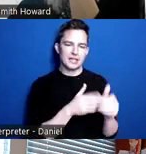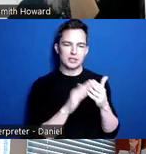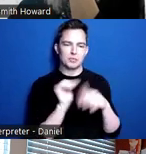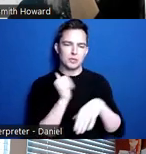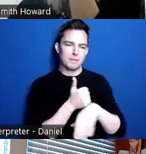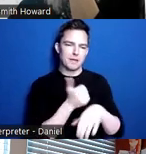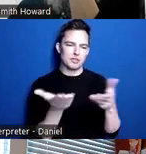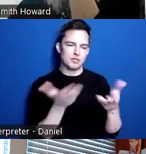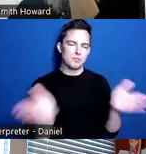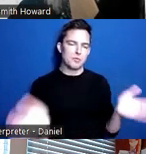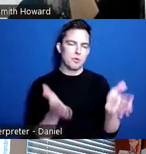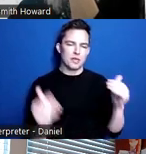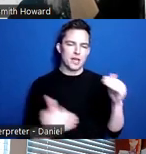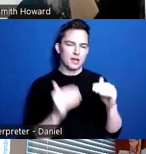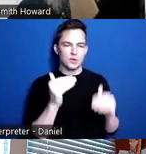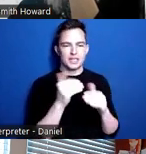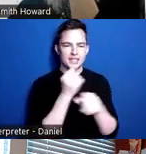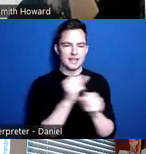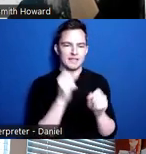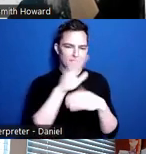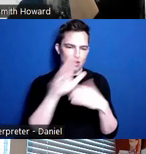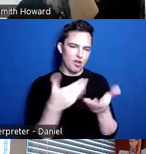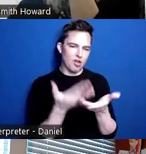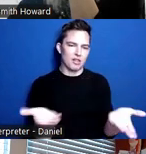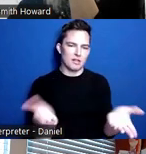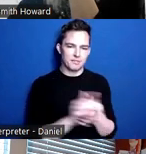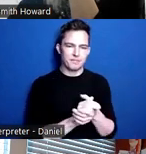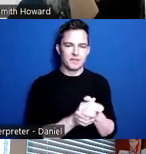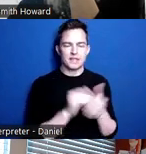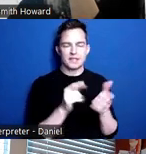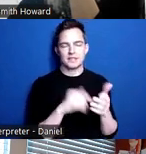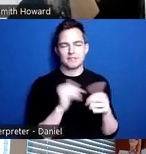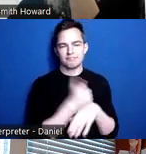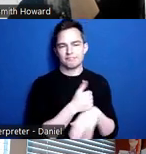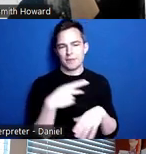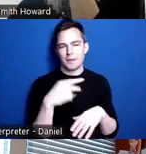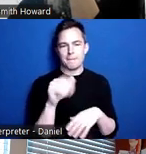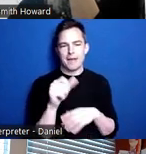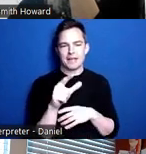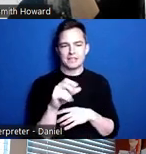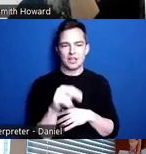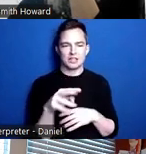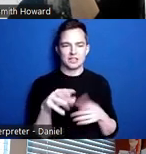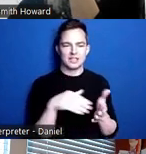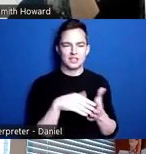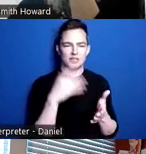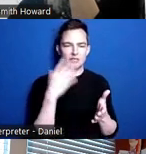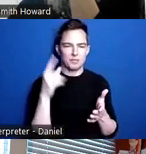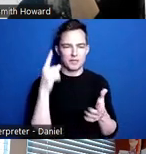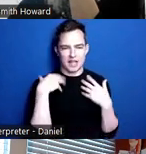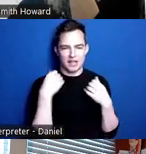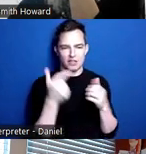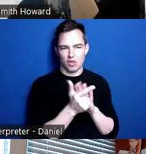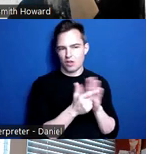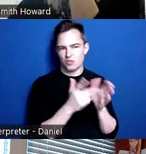Promote Equity and Safety for All. This is going to be presented by Bazelon Center for Mental Health Law, and it will take place